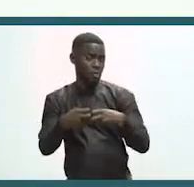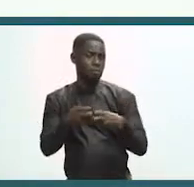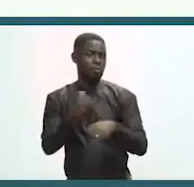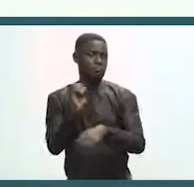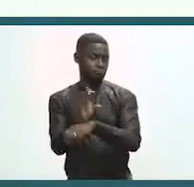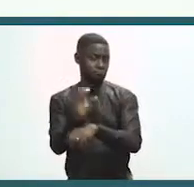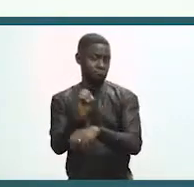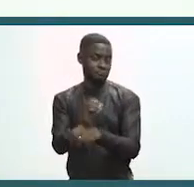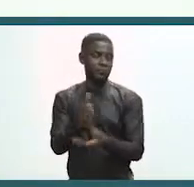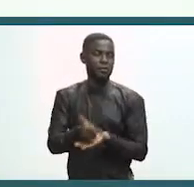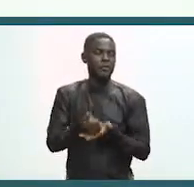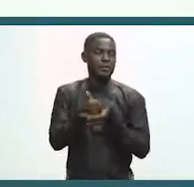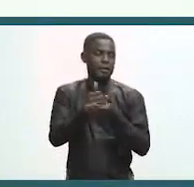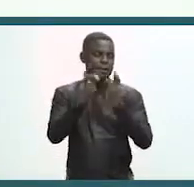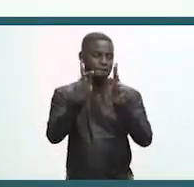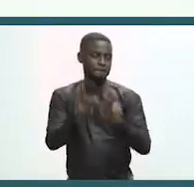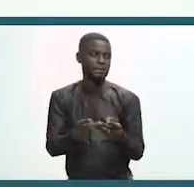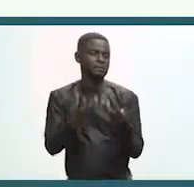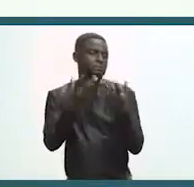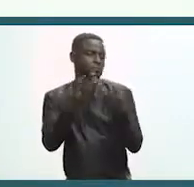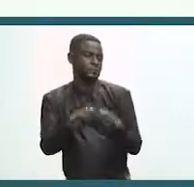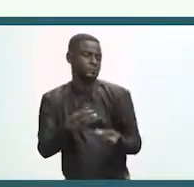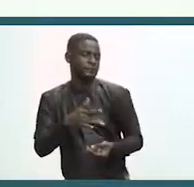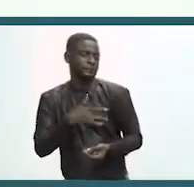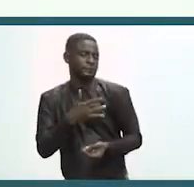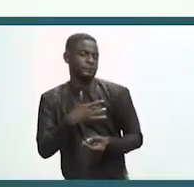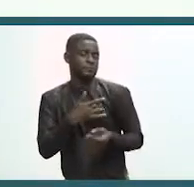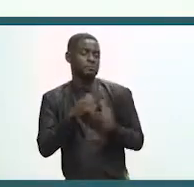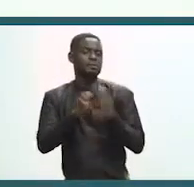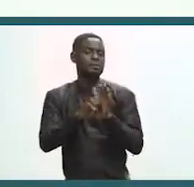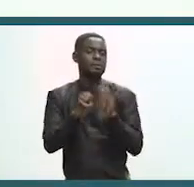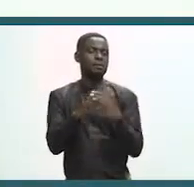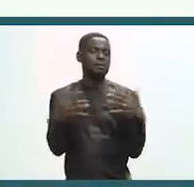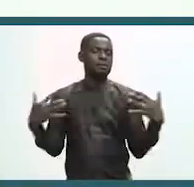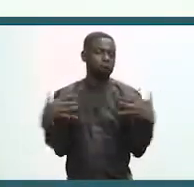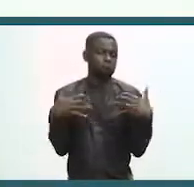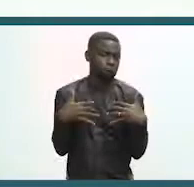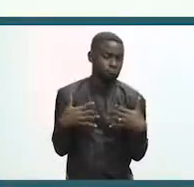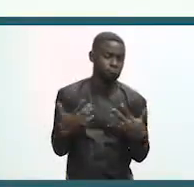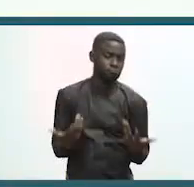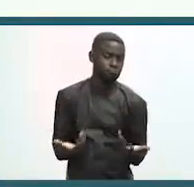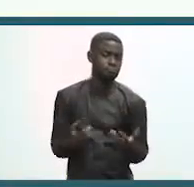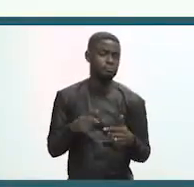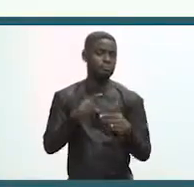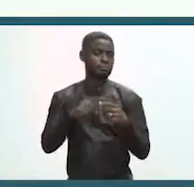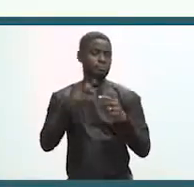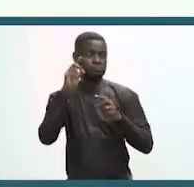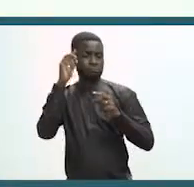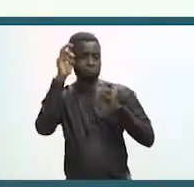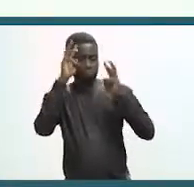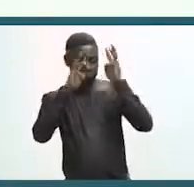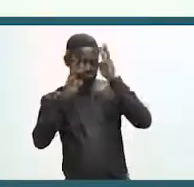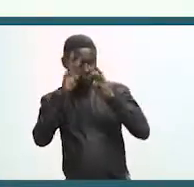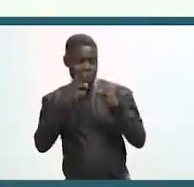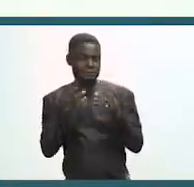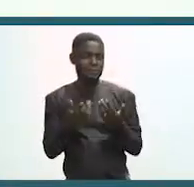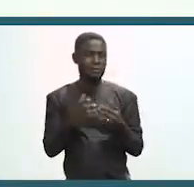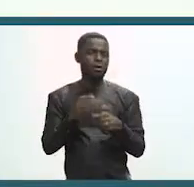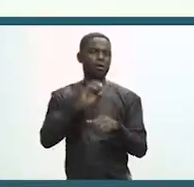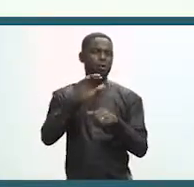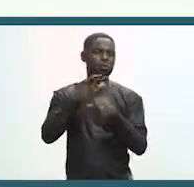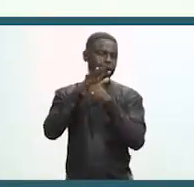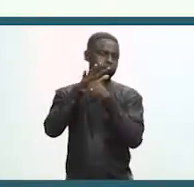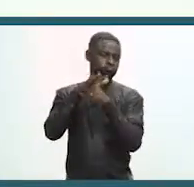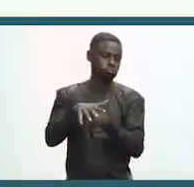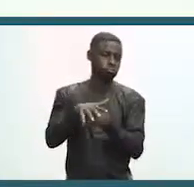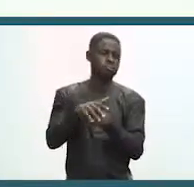may help one deal with feelings such as being frightened, anxious, or